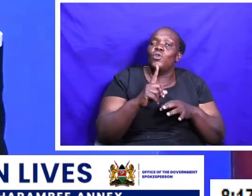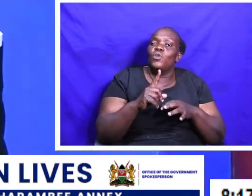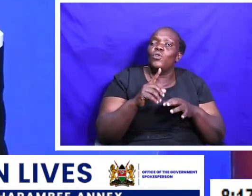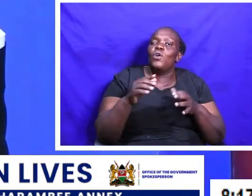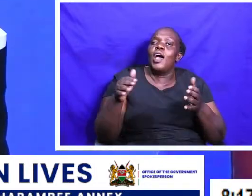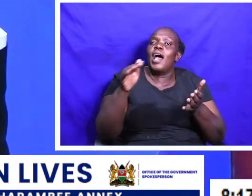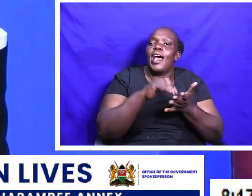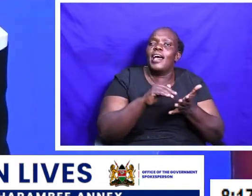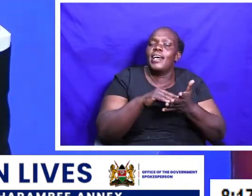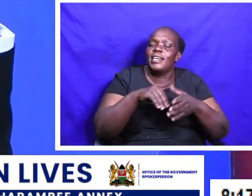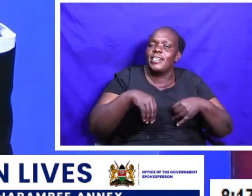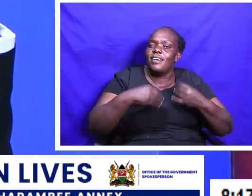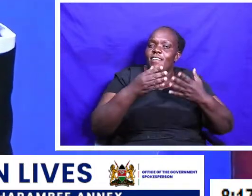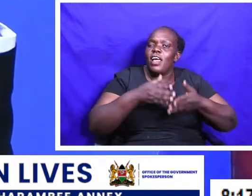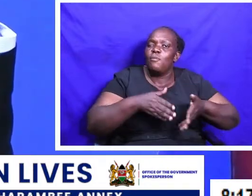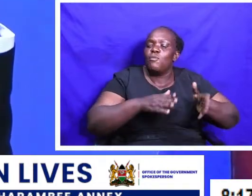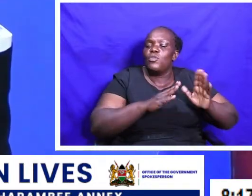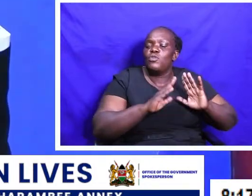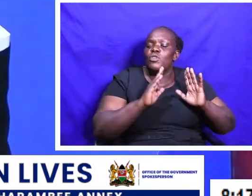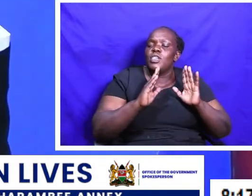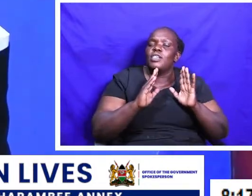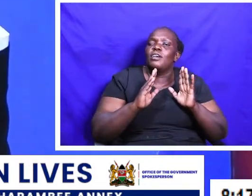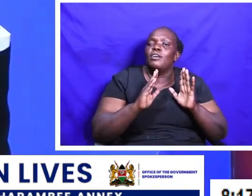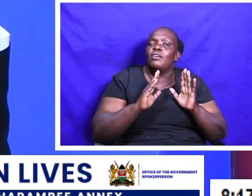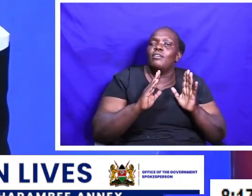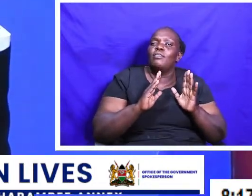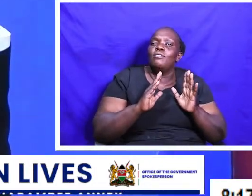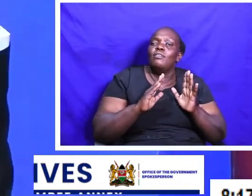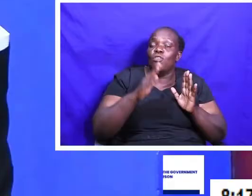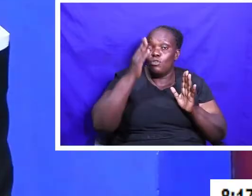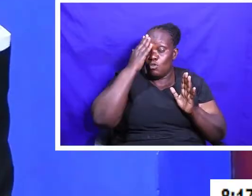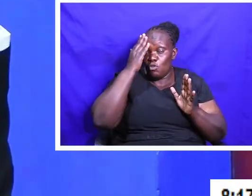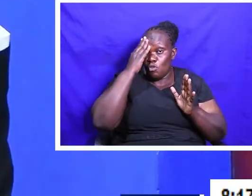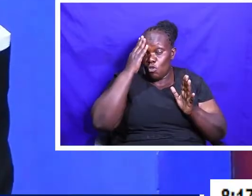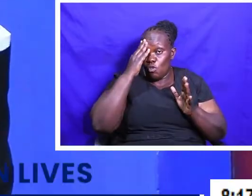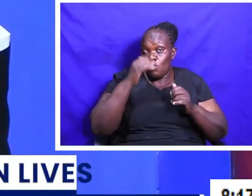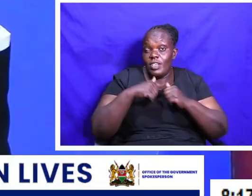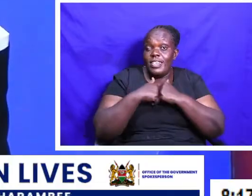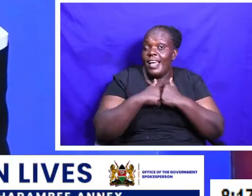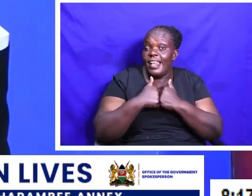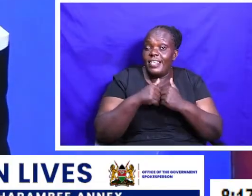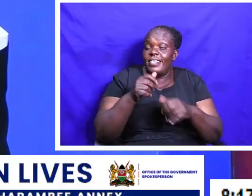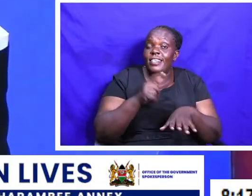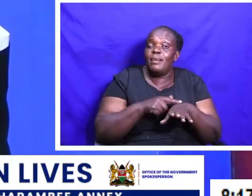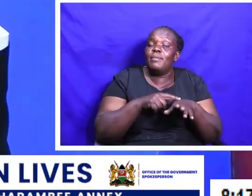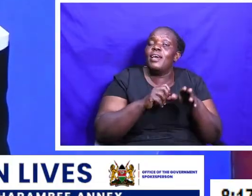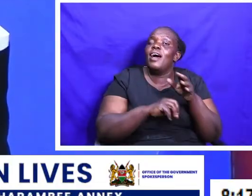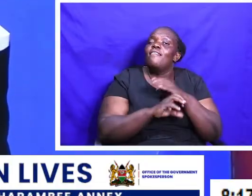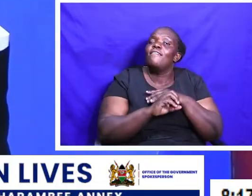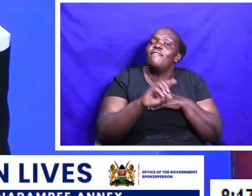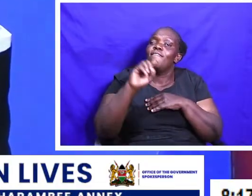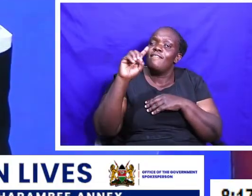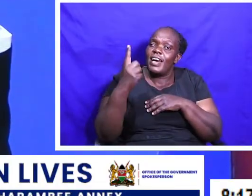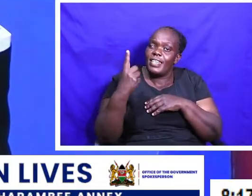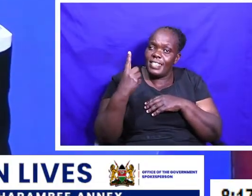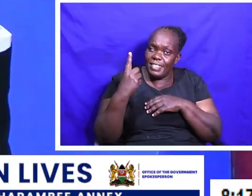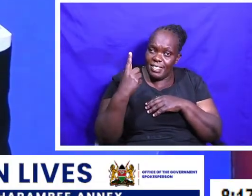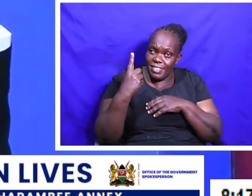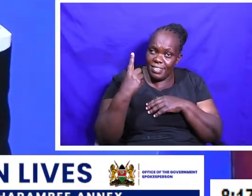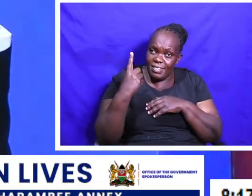So there again, I was given a challenge. You know, this challenge, I'd faced it when I was advisor in my first